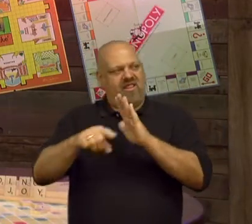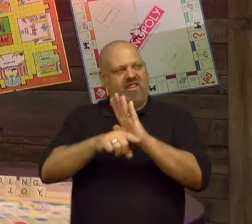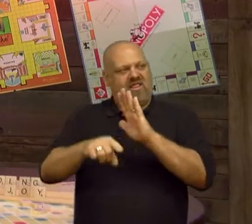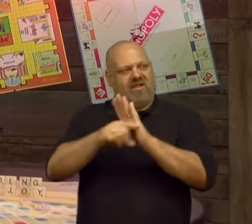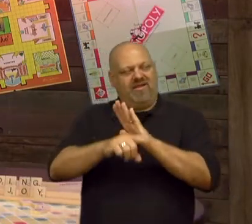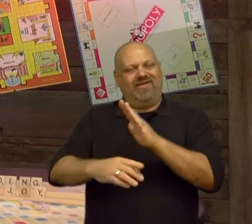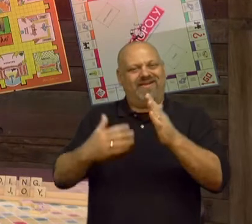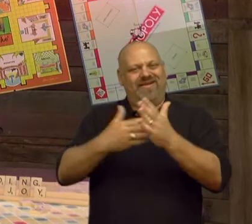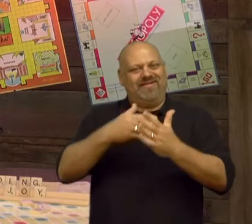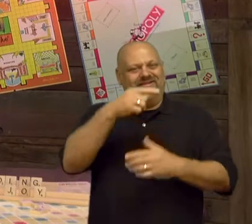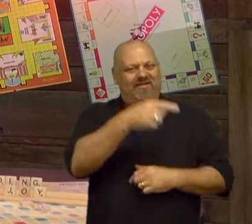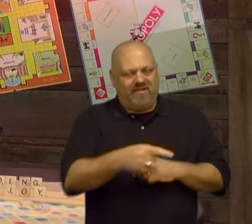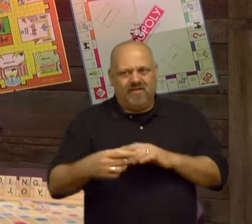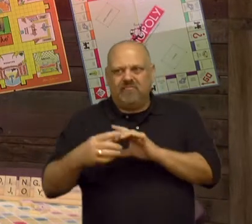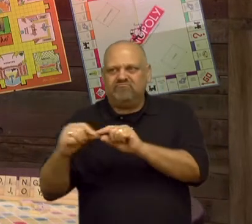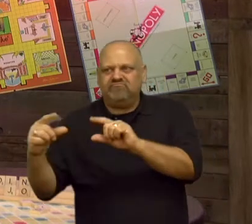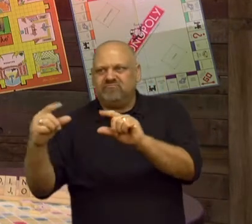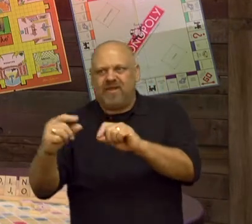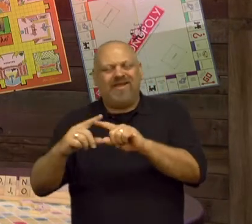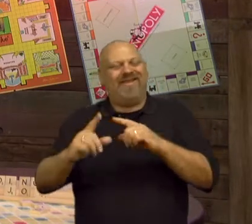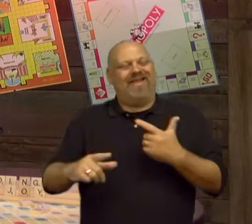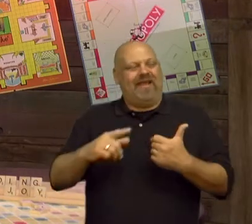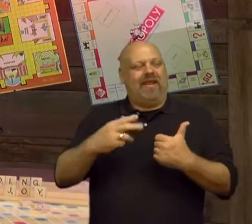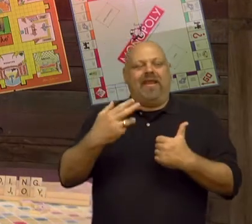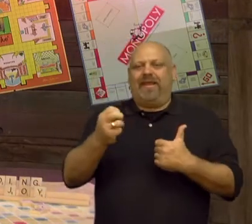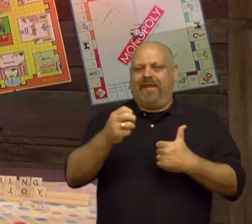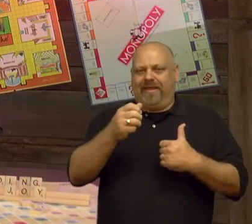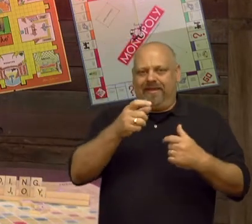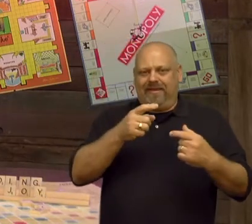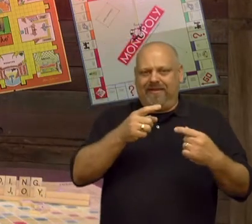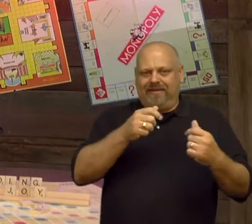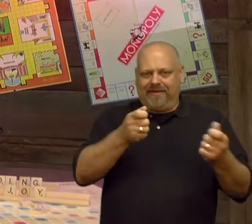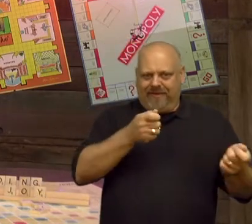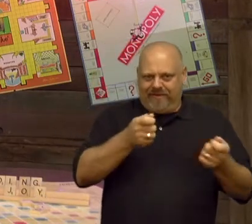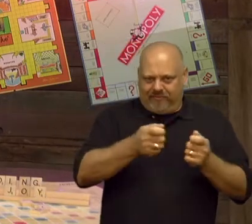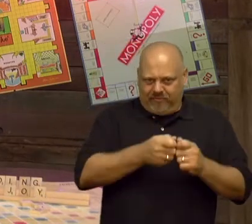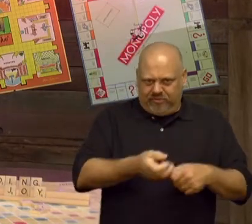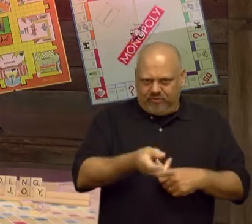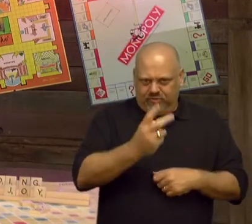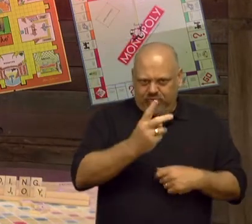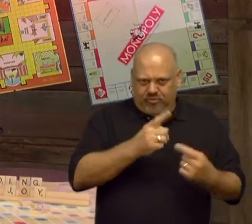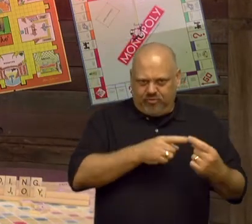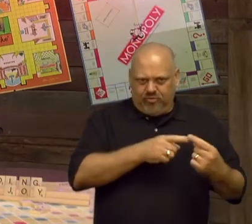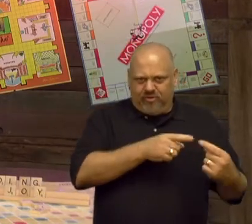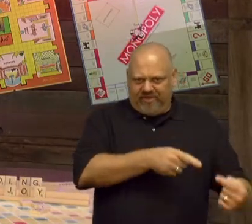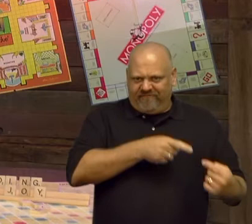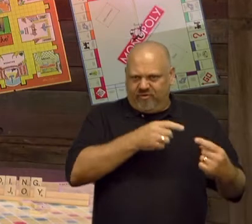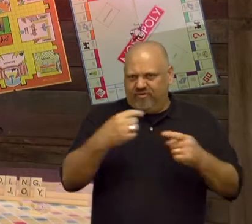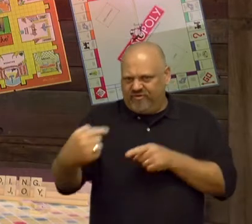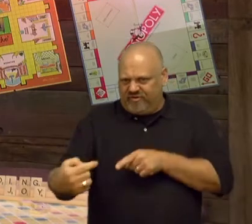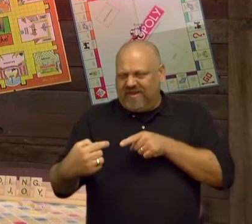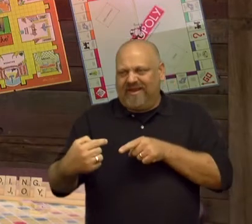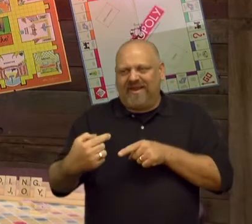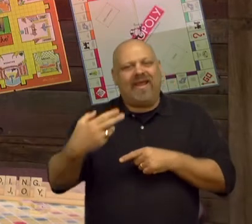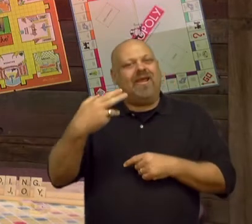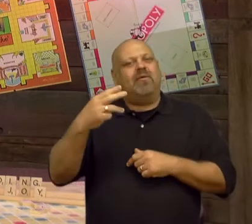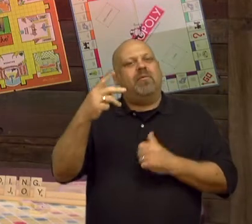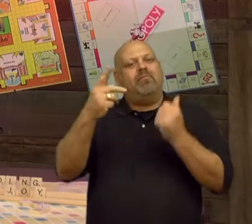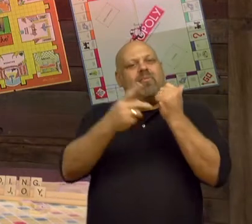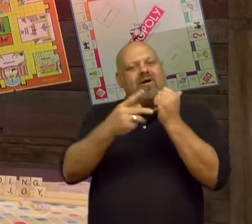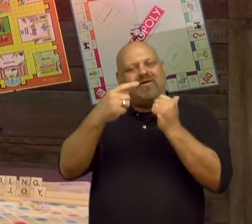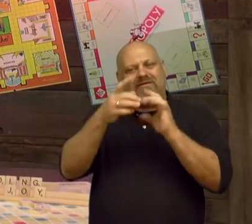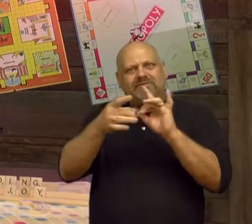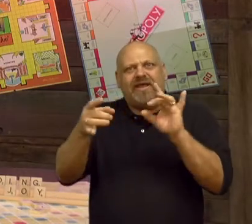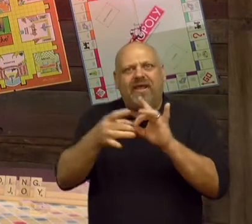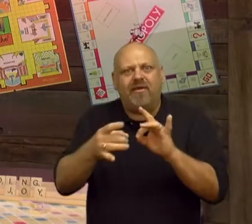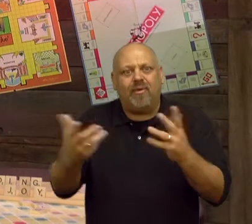are saying things against him, and he's dealing with those two adversities, he is saying that he will still